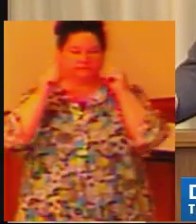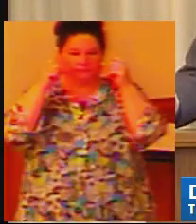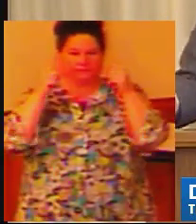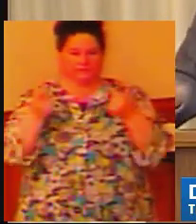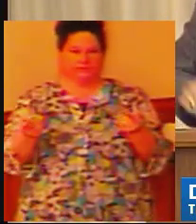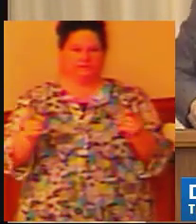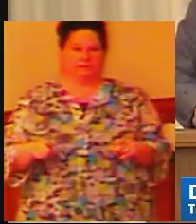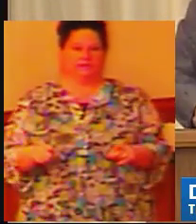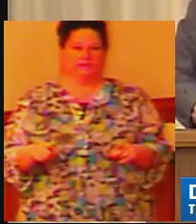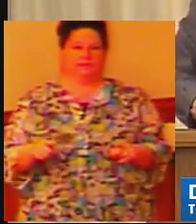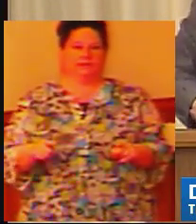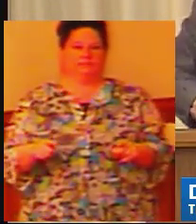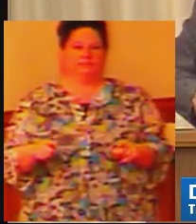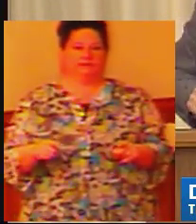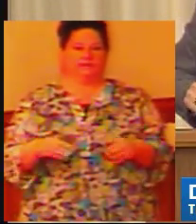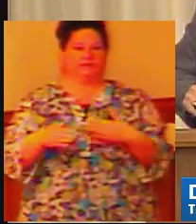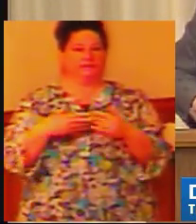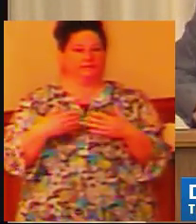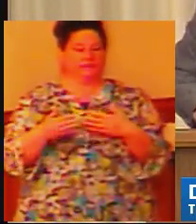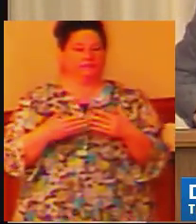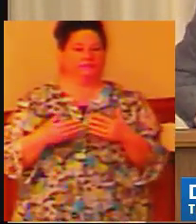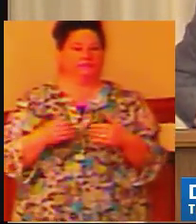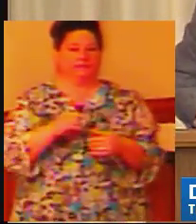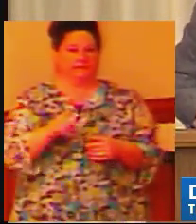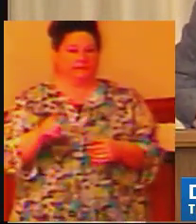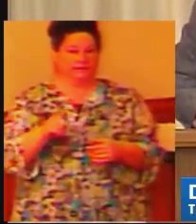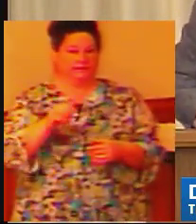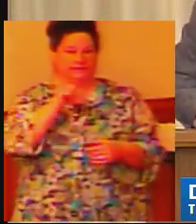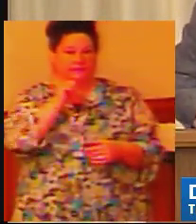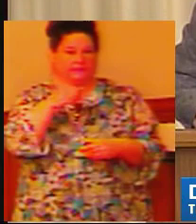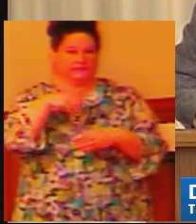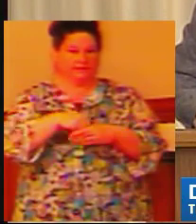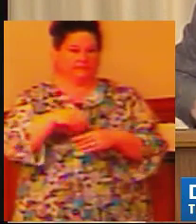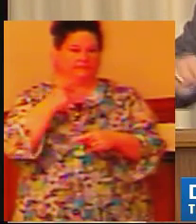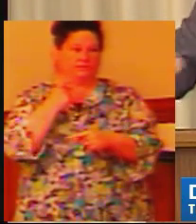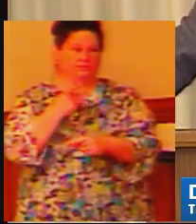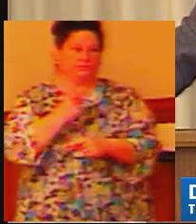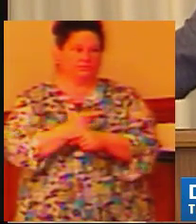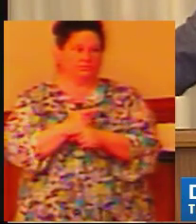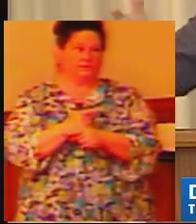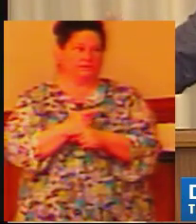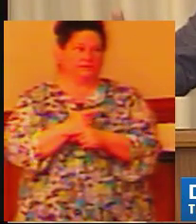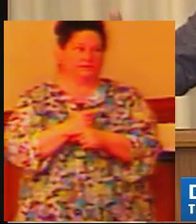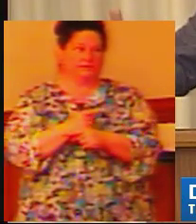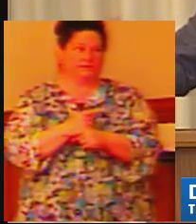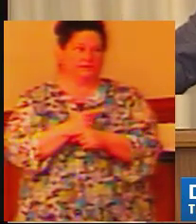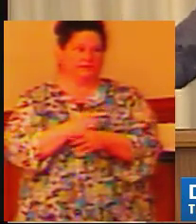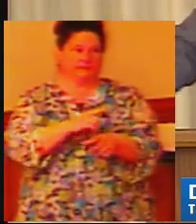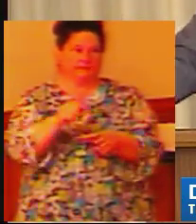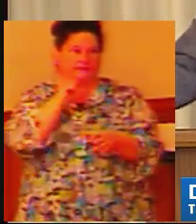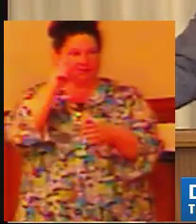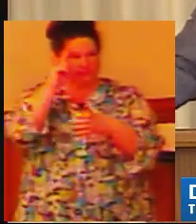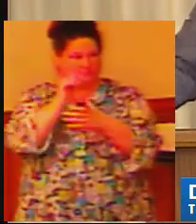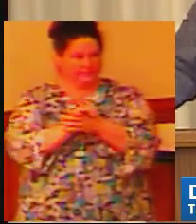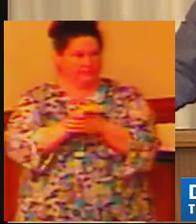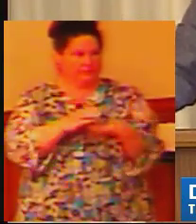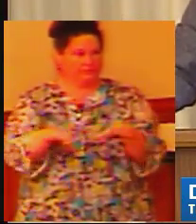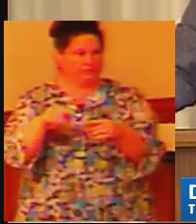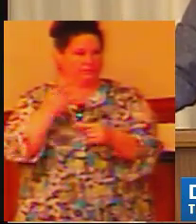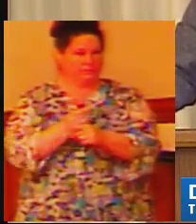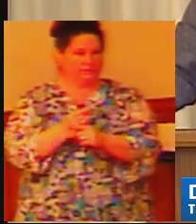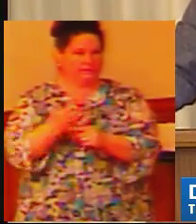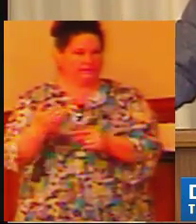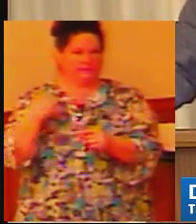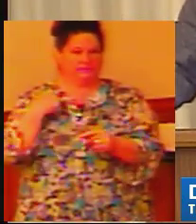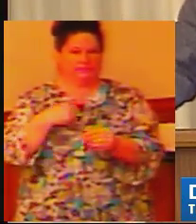happening. However, they weren't in the right, they weren't believing and doing the right things. And